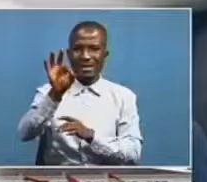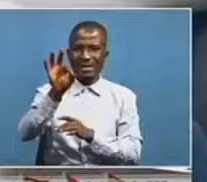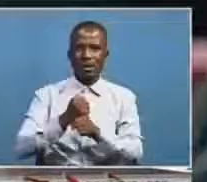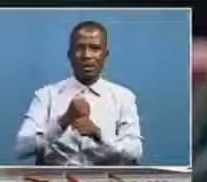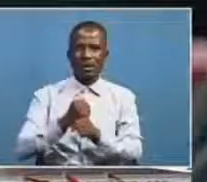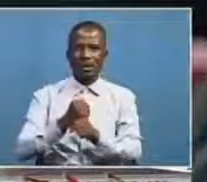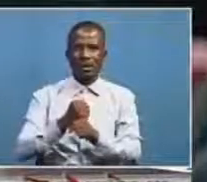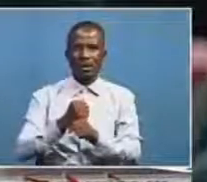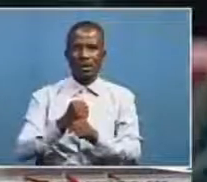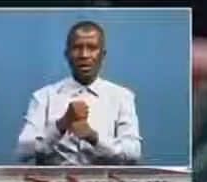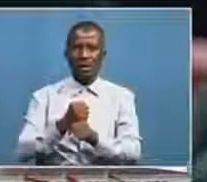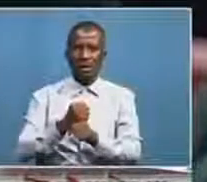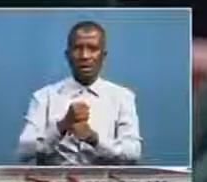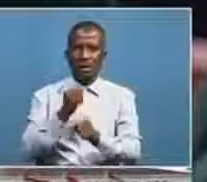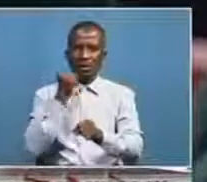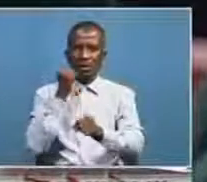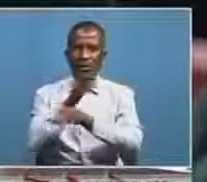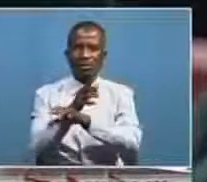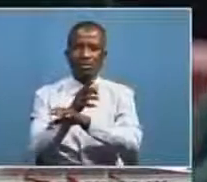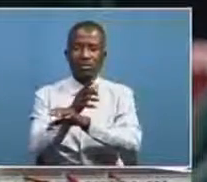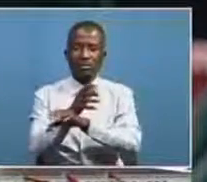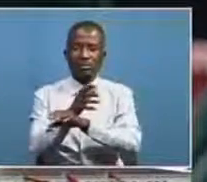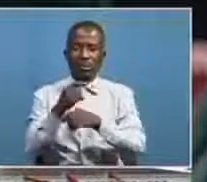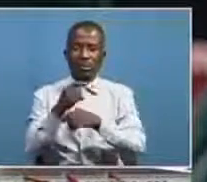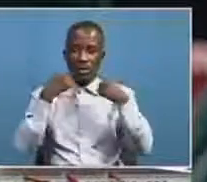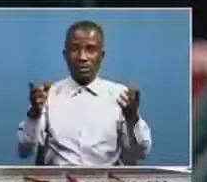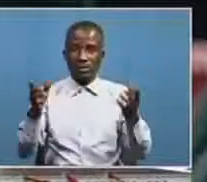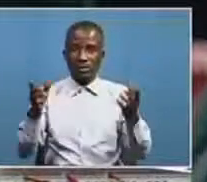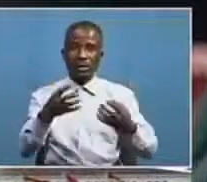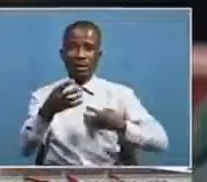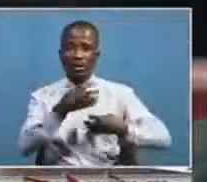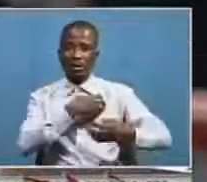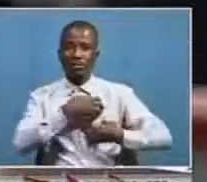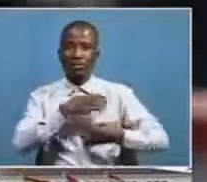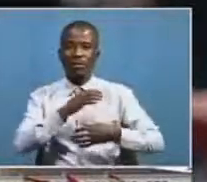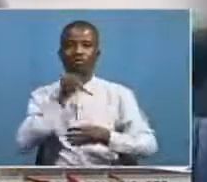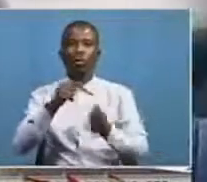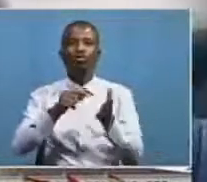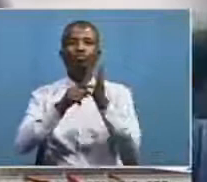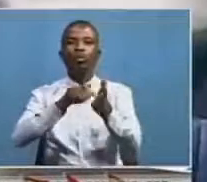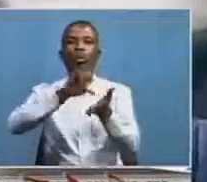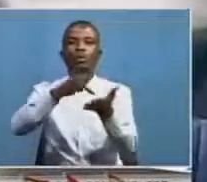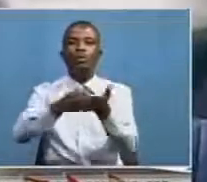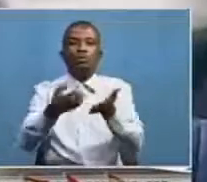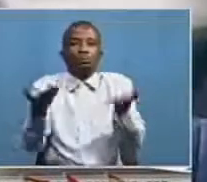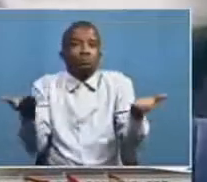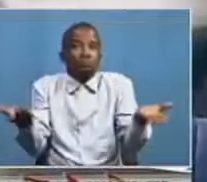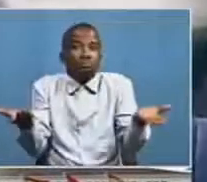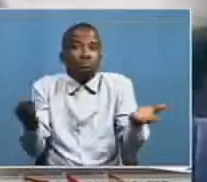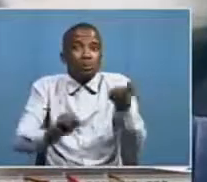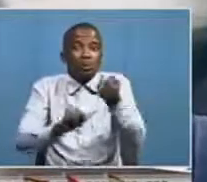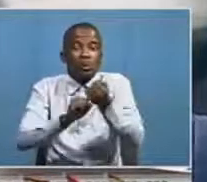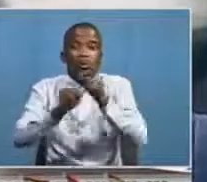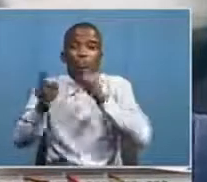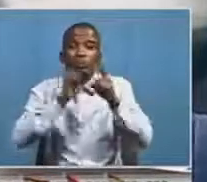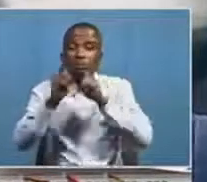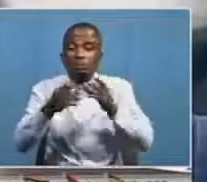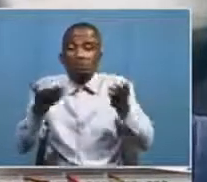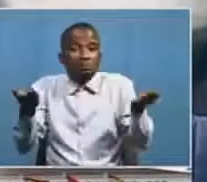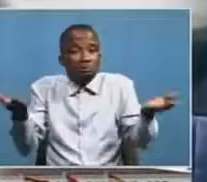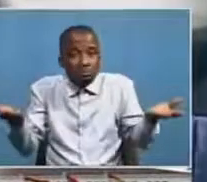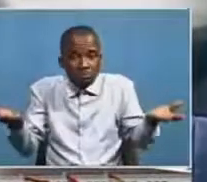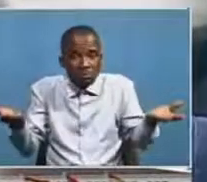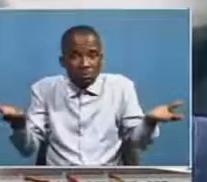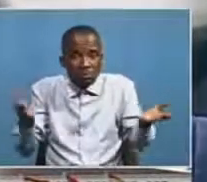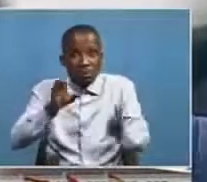as already stated in the judgment. The petitioner has not produced any evidence to rebut the presumption created by the publication of